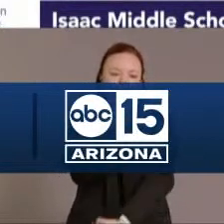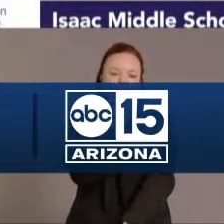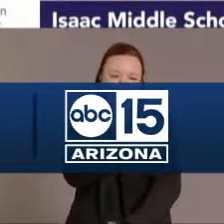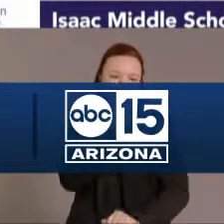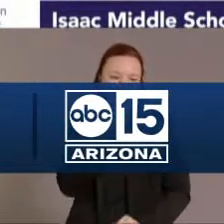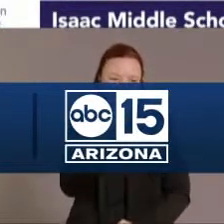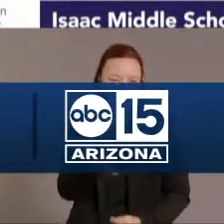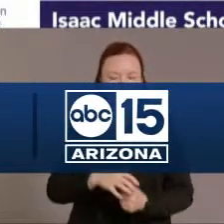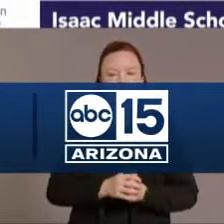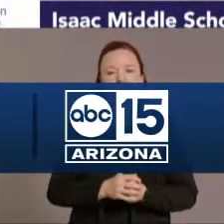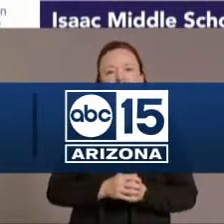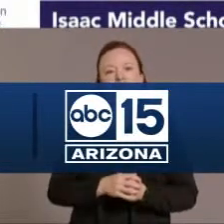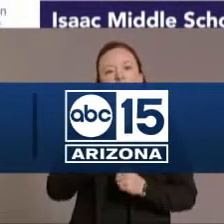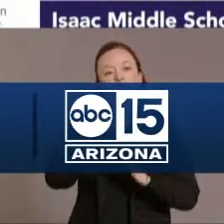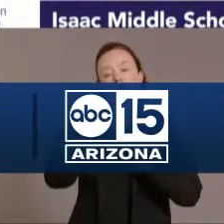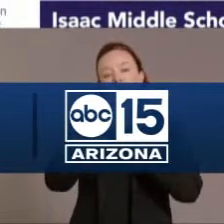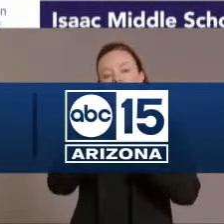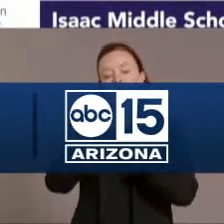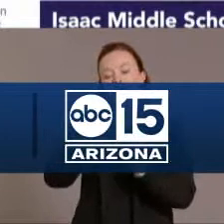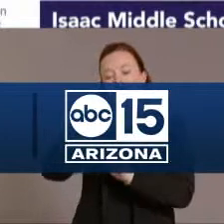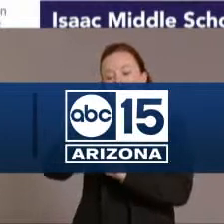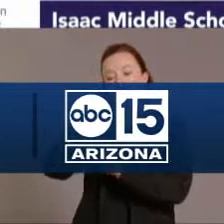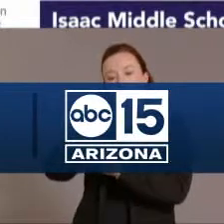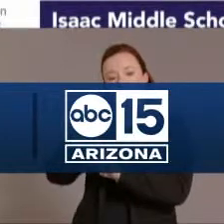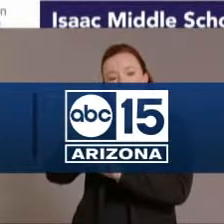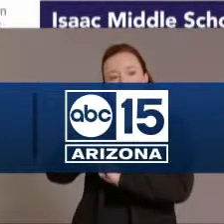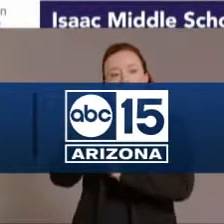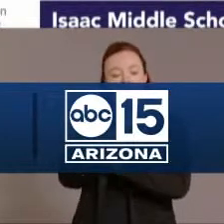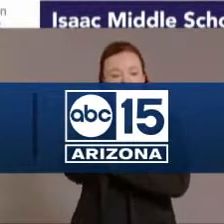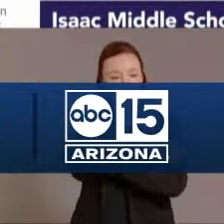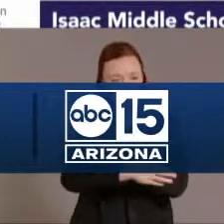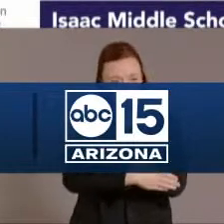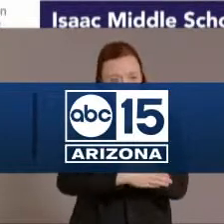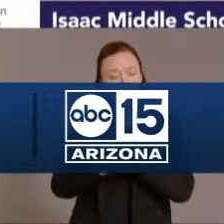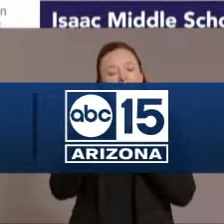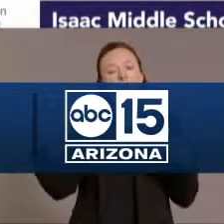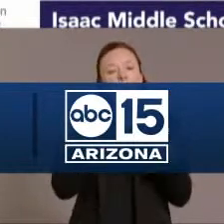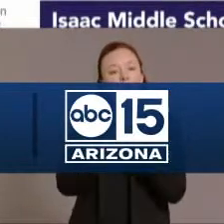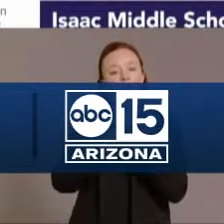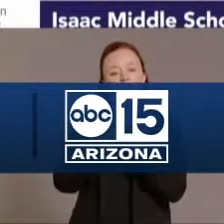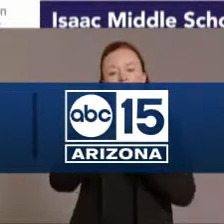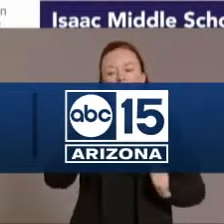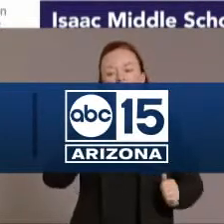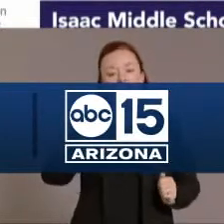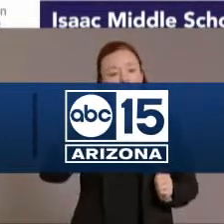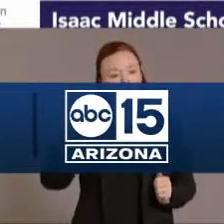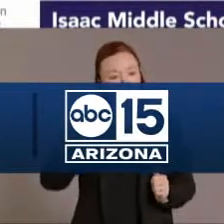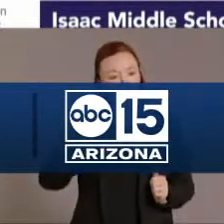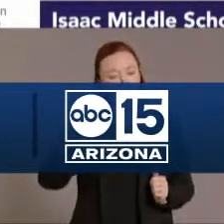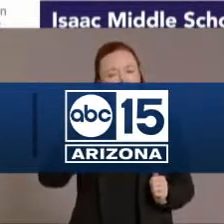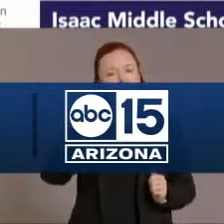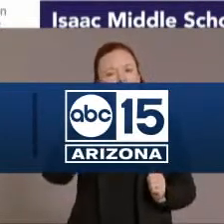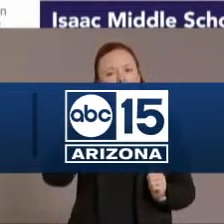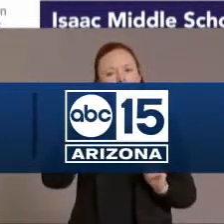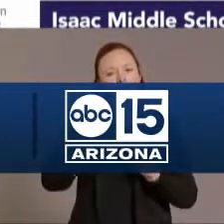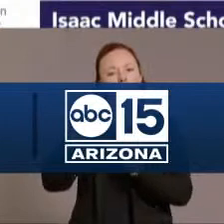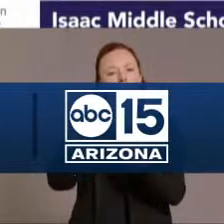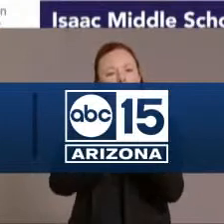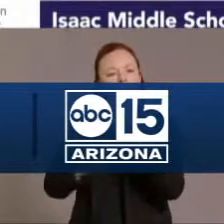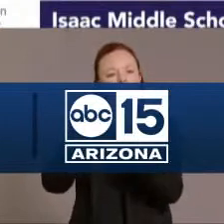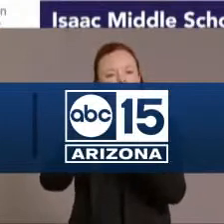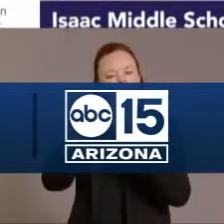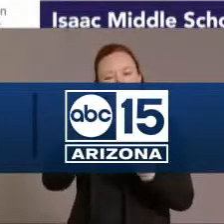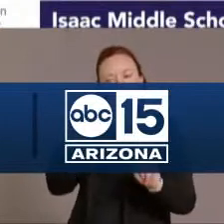partnering with FEMA to offer mobile vaccination units. Those will start Monday and will provide high-risk